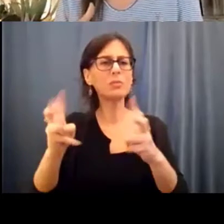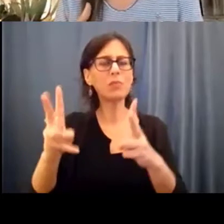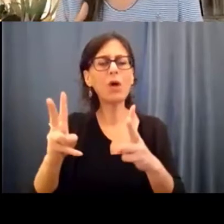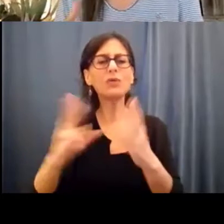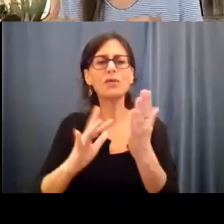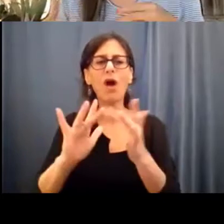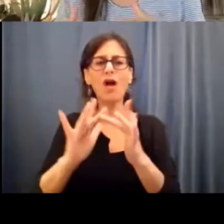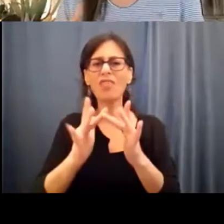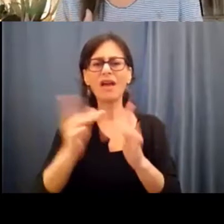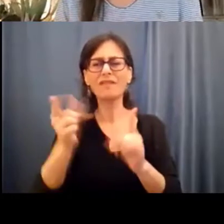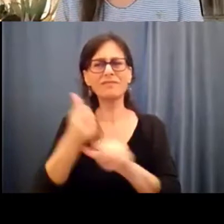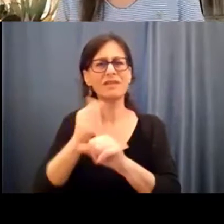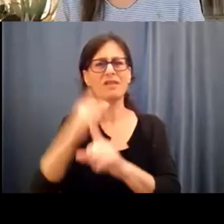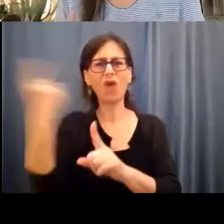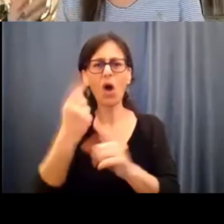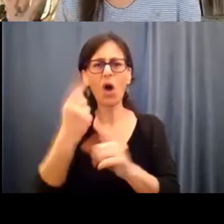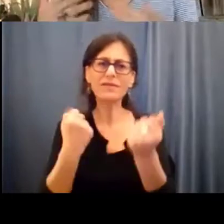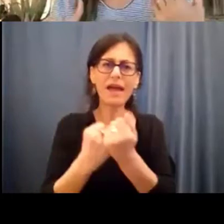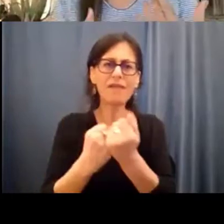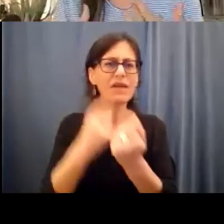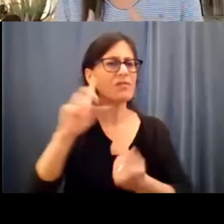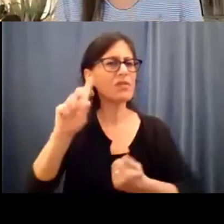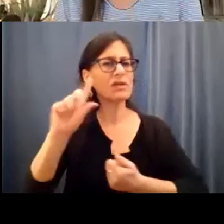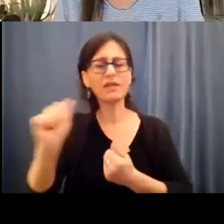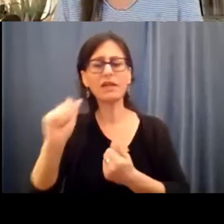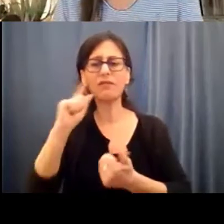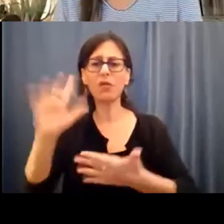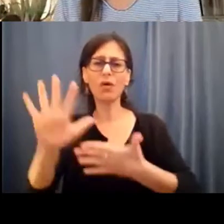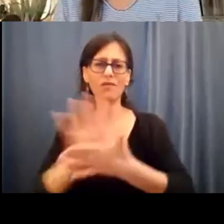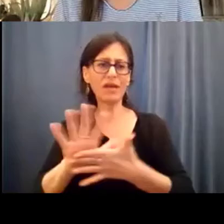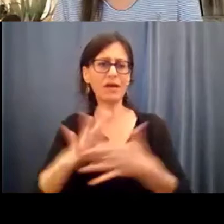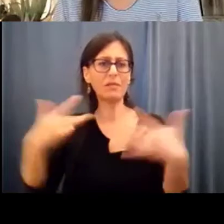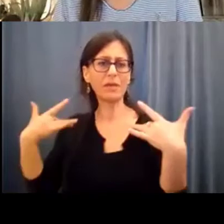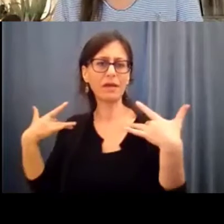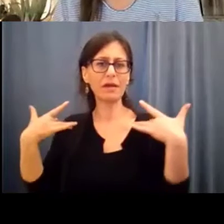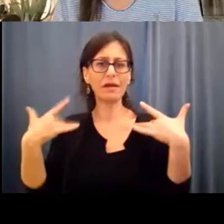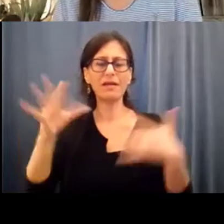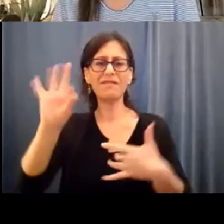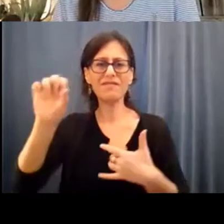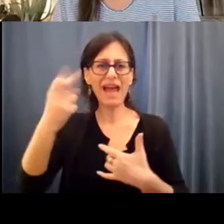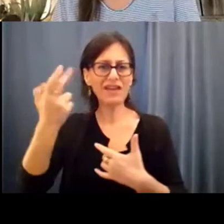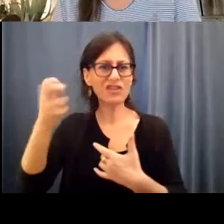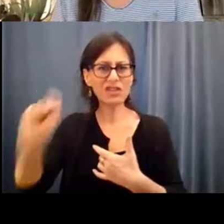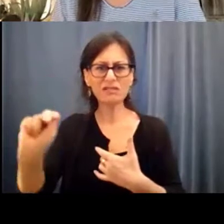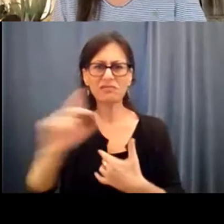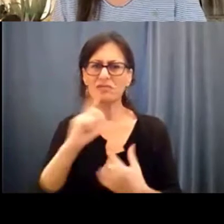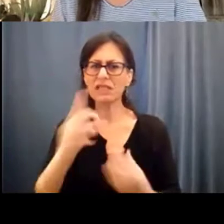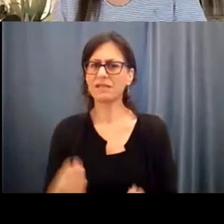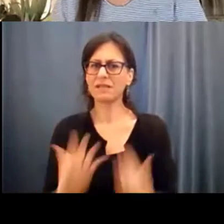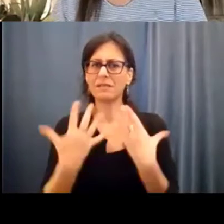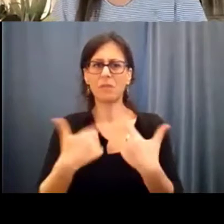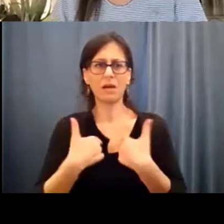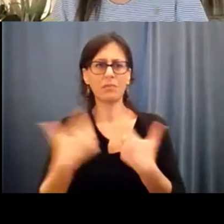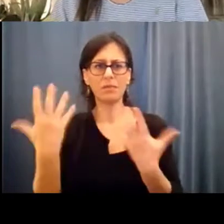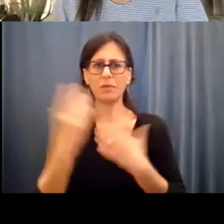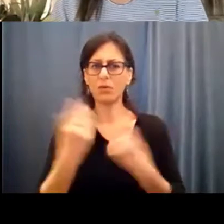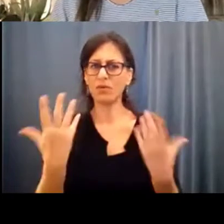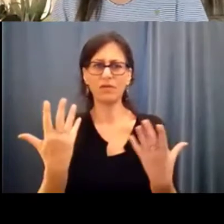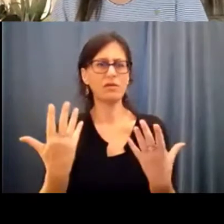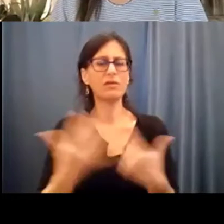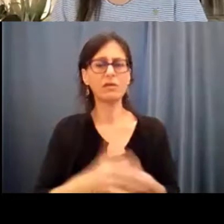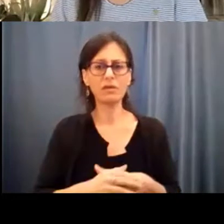always advocating for disabled folks in film and fashion, and I found that so inspiring and beautiful.